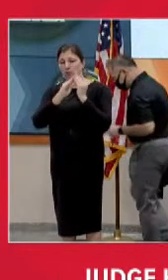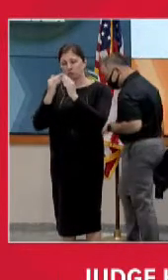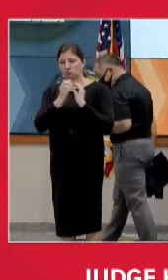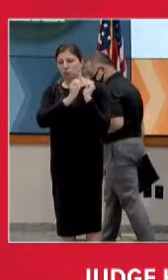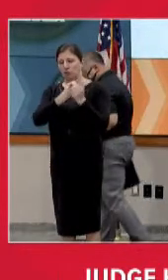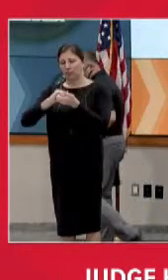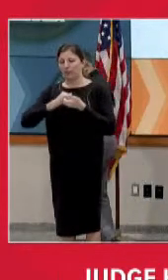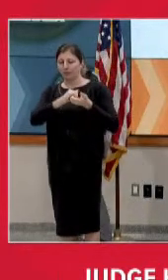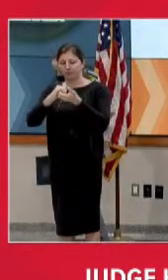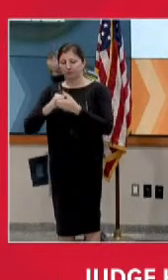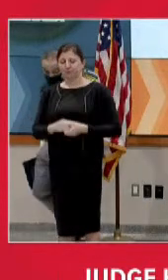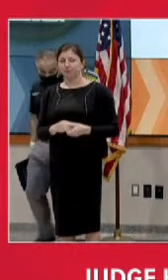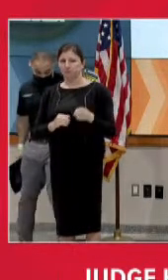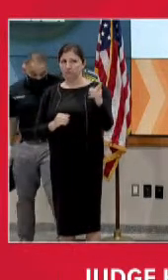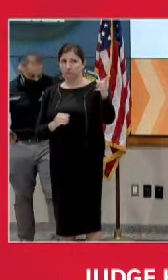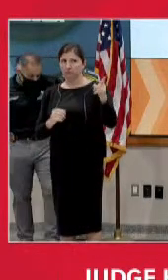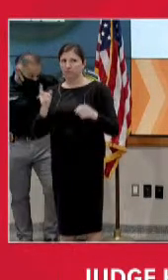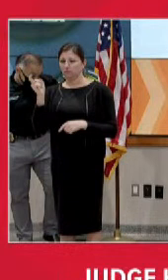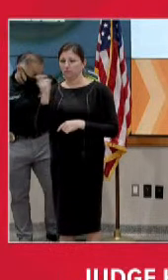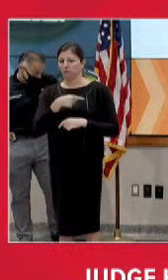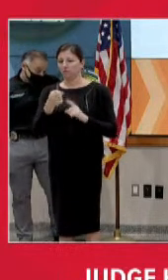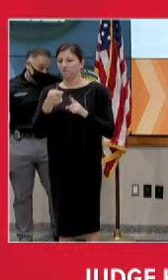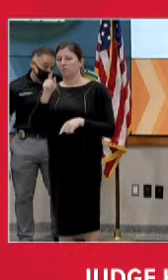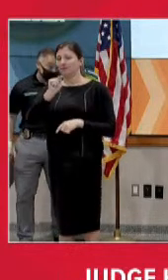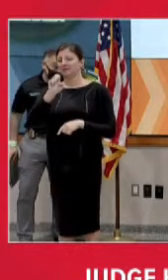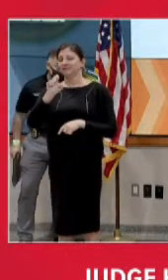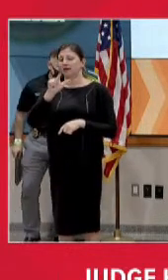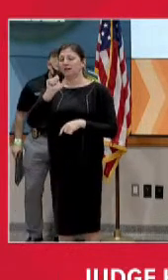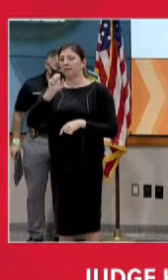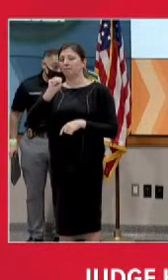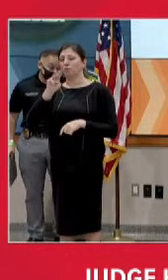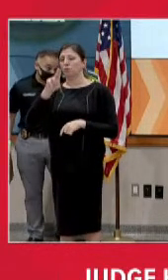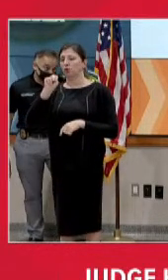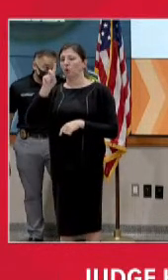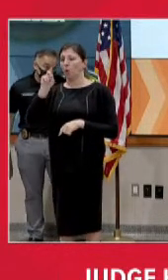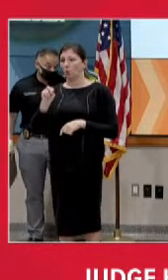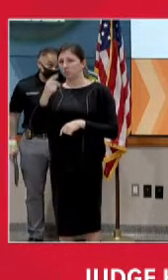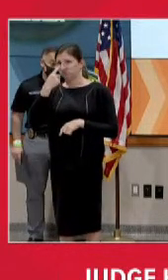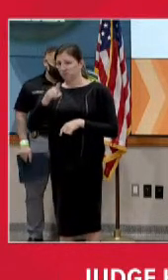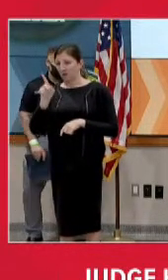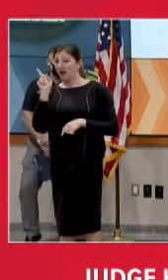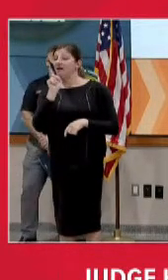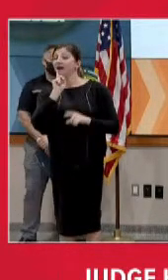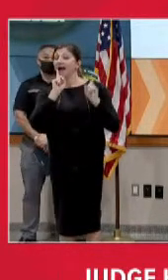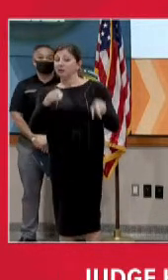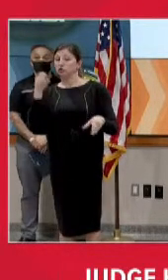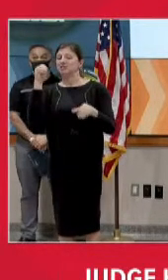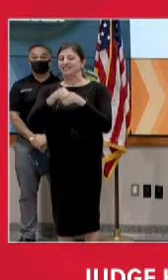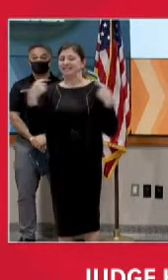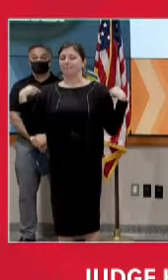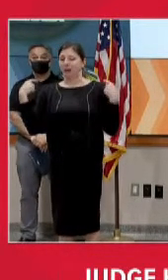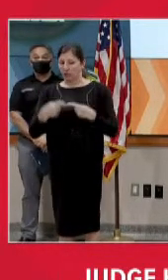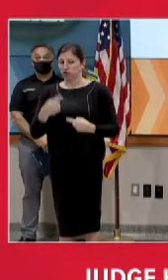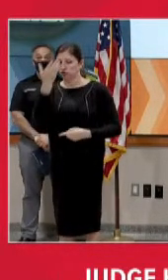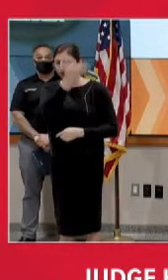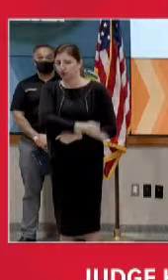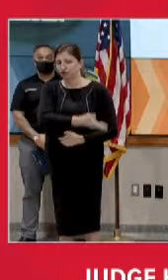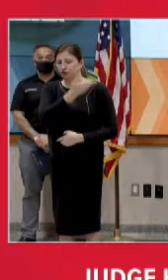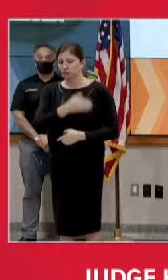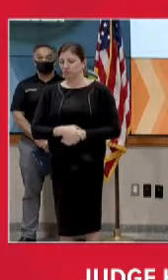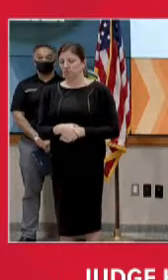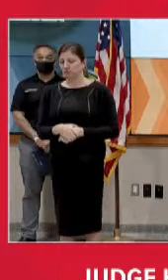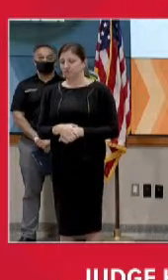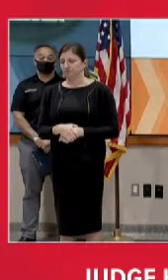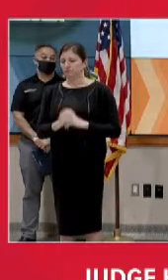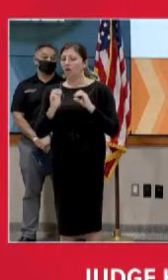some questions from Telemundo and Univision, if you could answer these in Spanish.